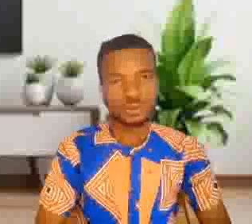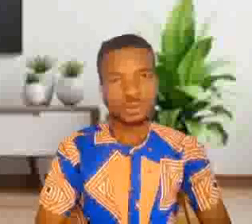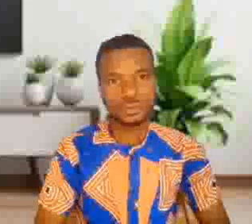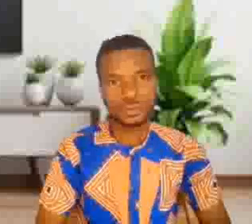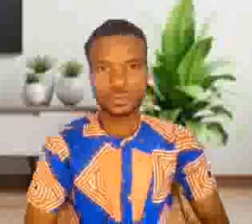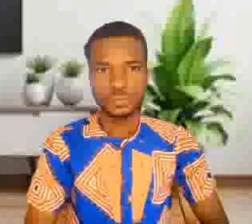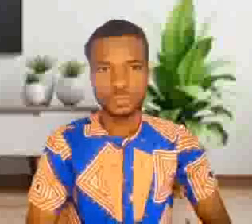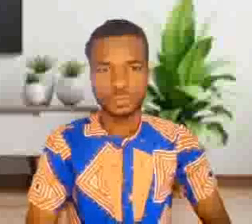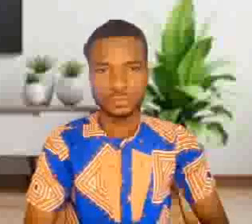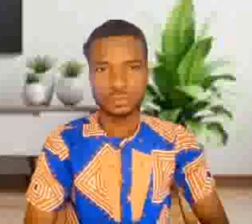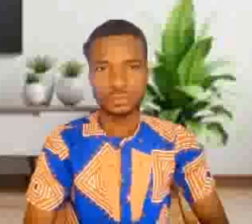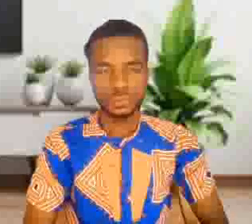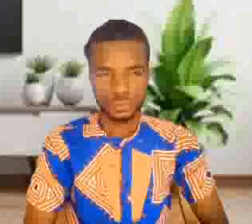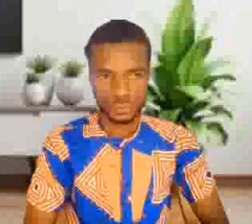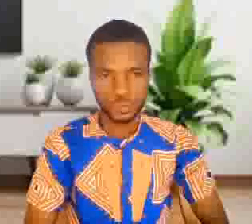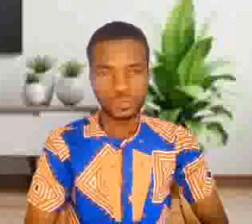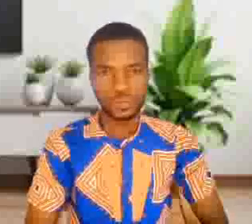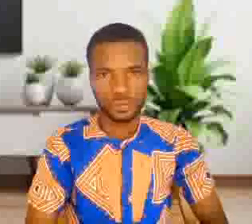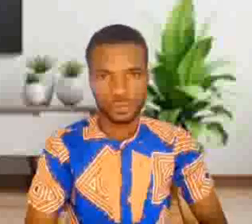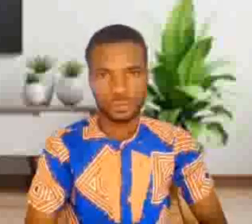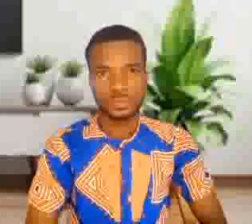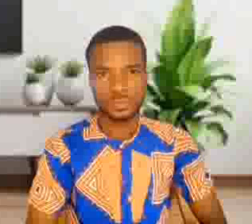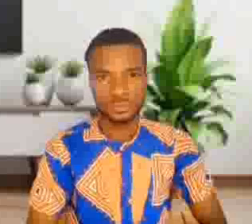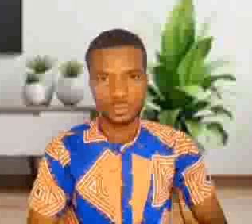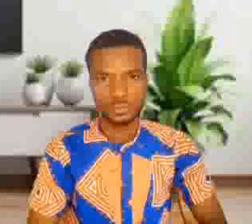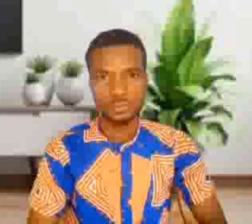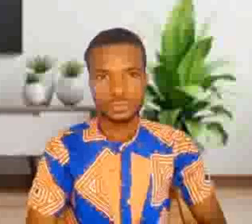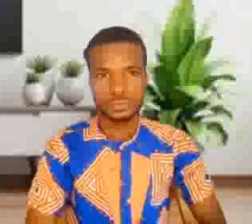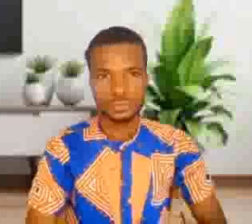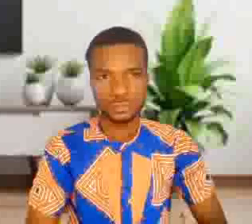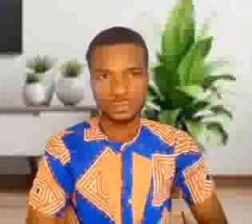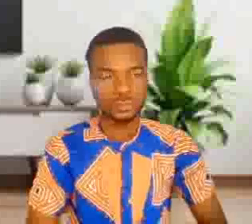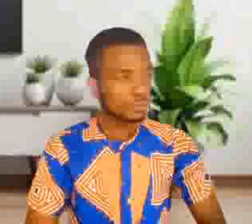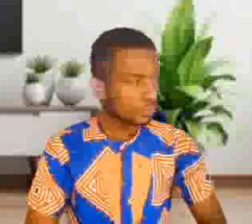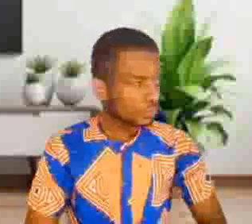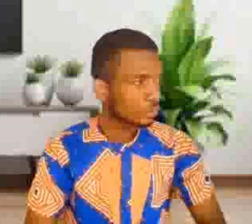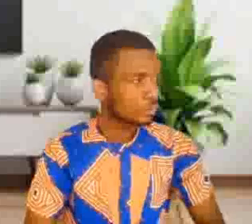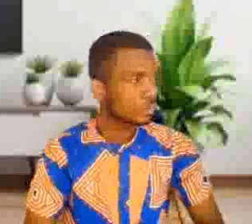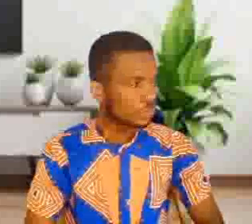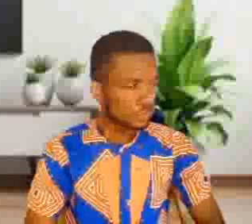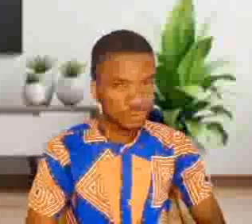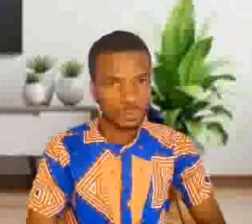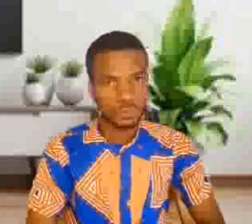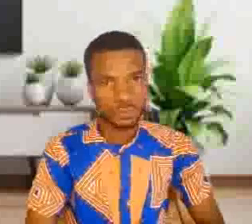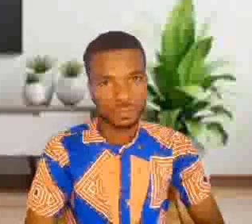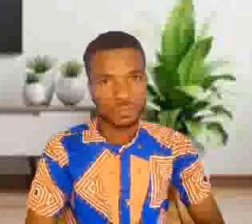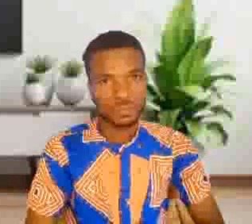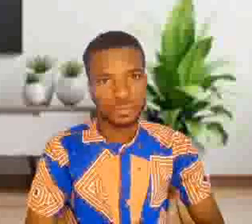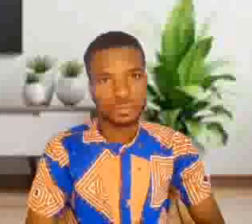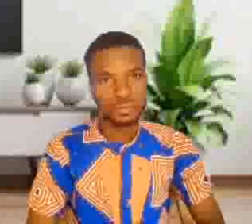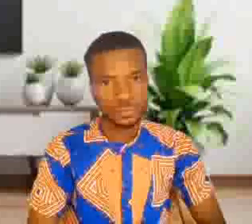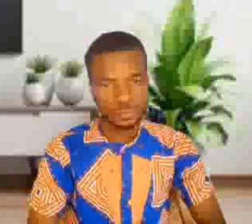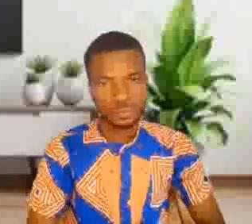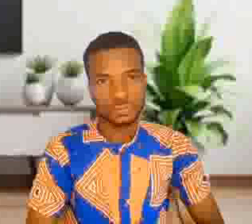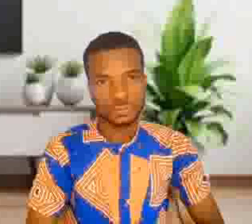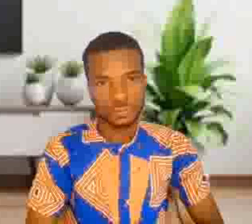for dominion, and then the protocol of dominion. What we have in Genesis